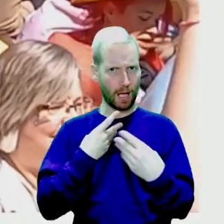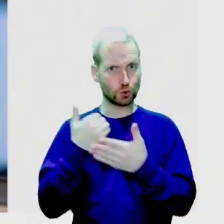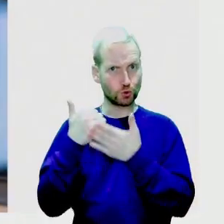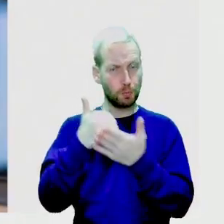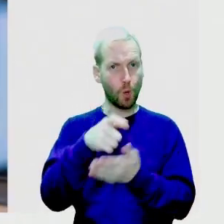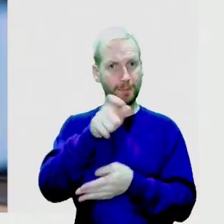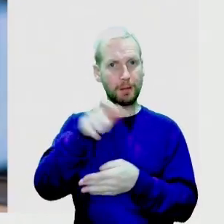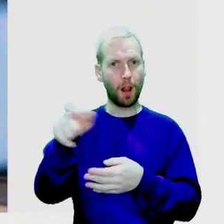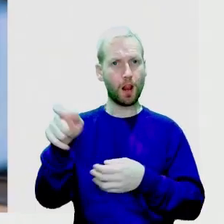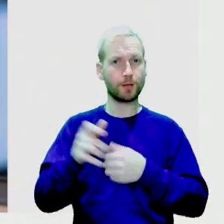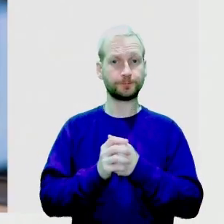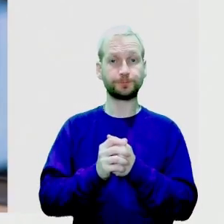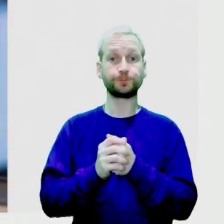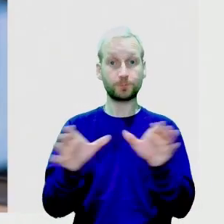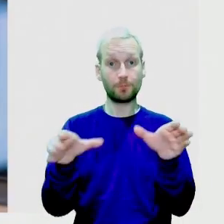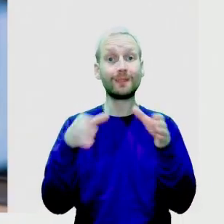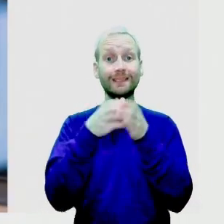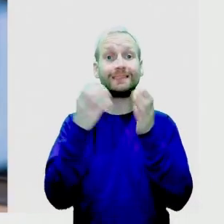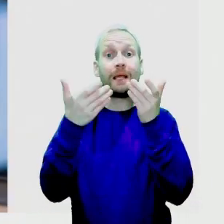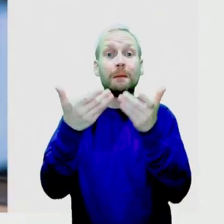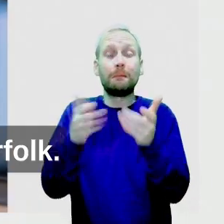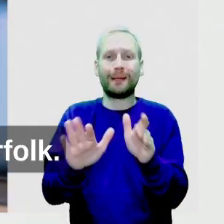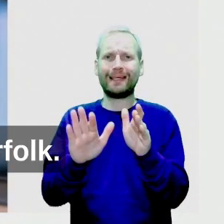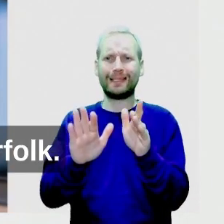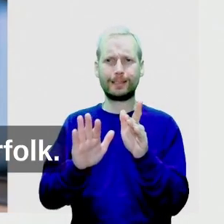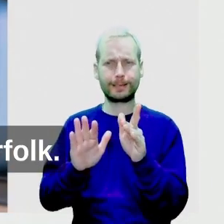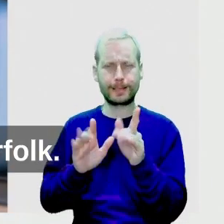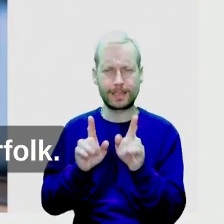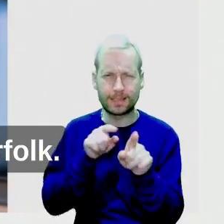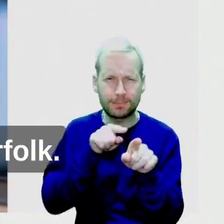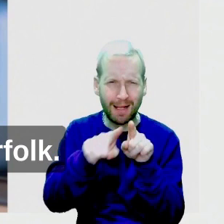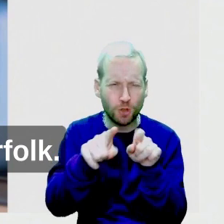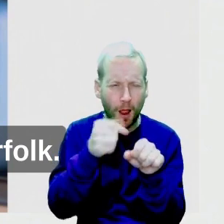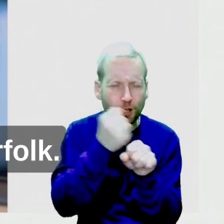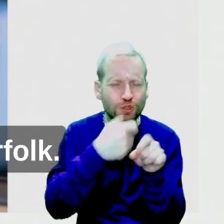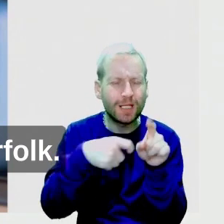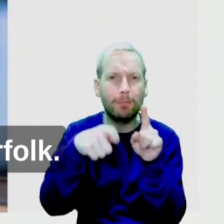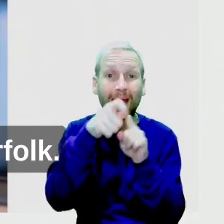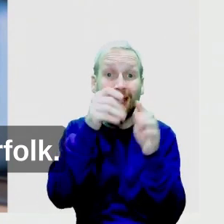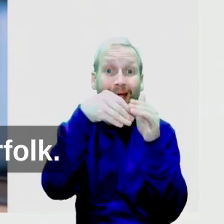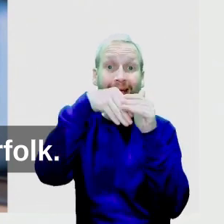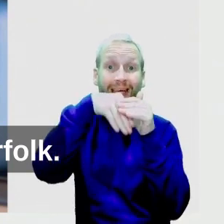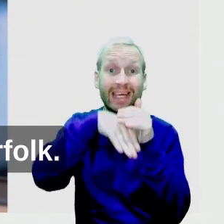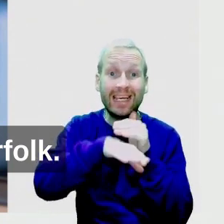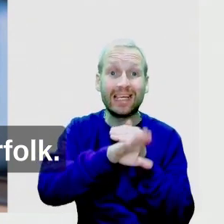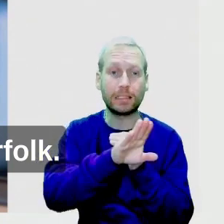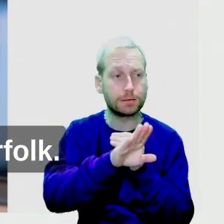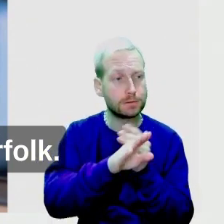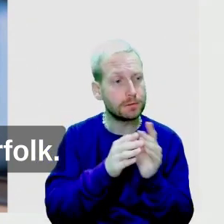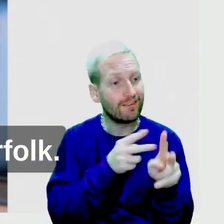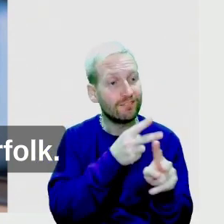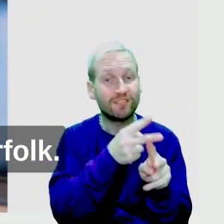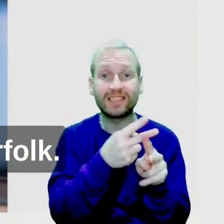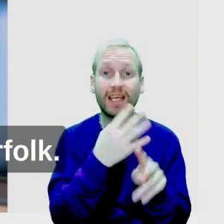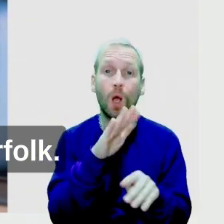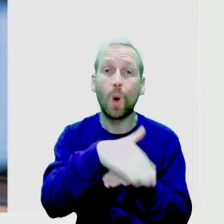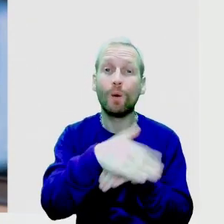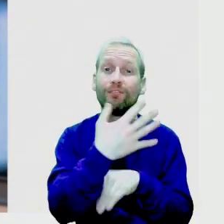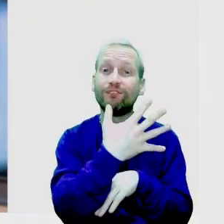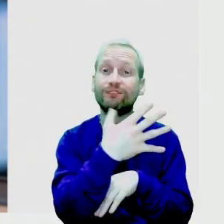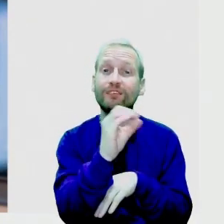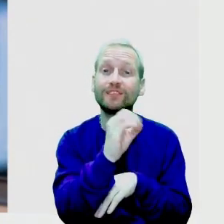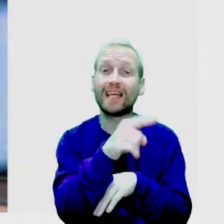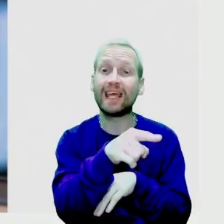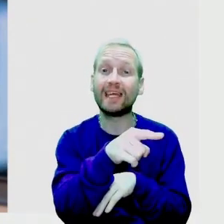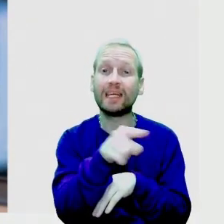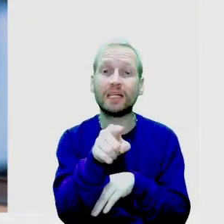getting. The team also carried out a piece of targeted engagement at GP practices, visiting 50 across Norfolk. This